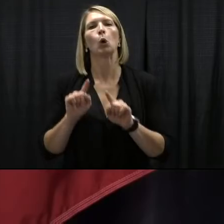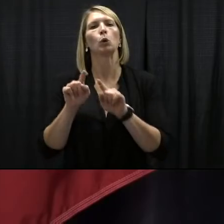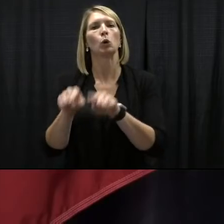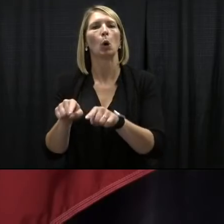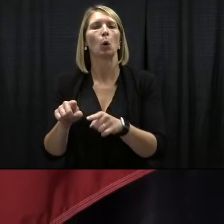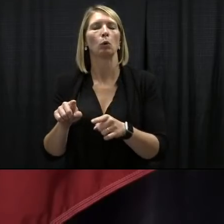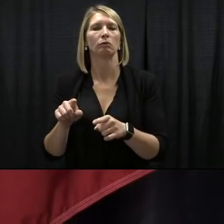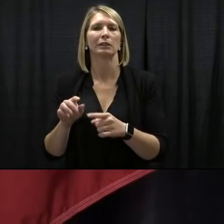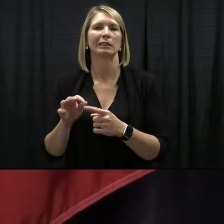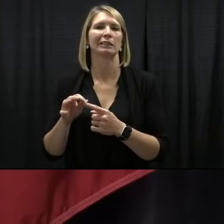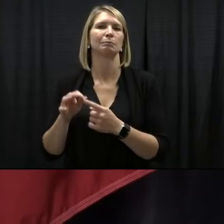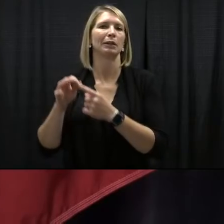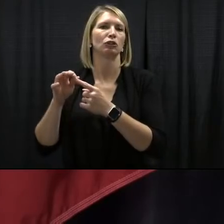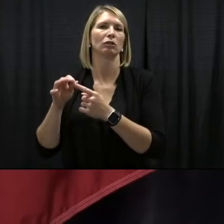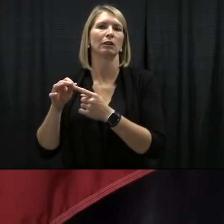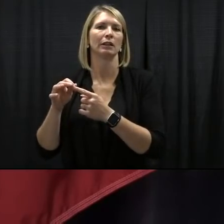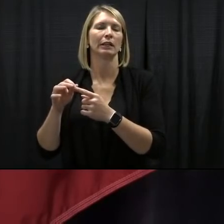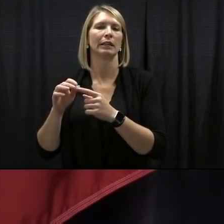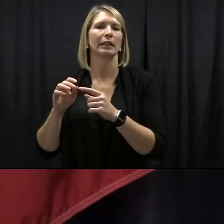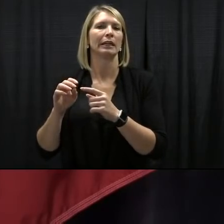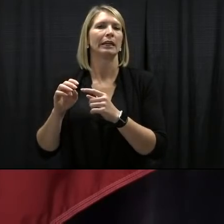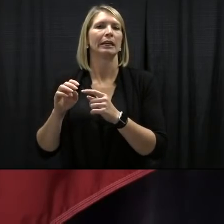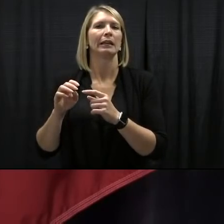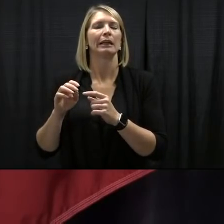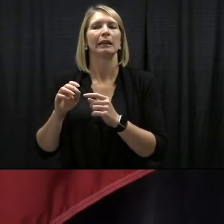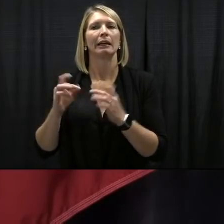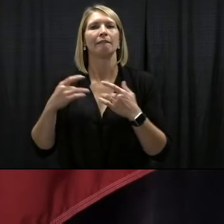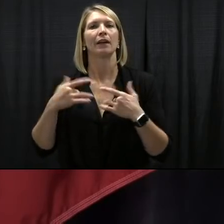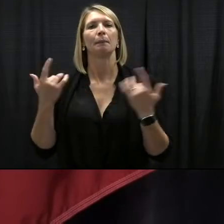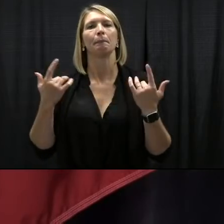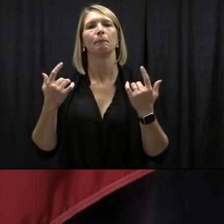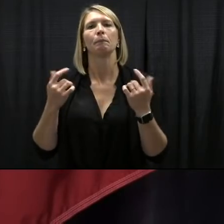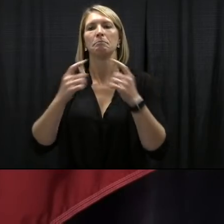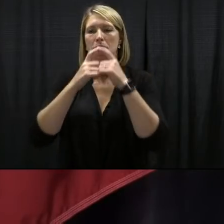family death, masked and with appropriate PPE.